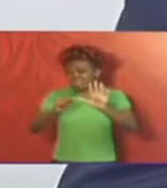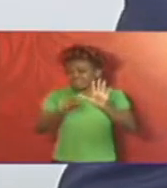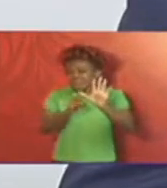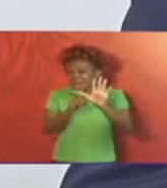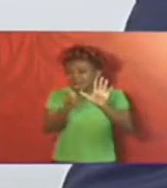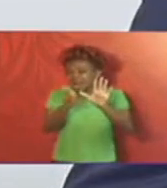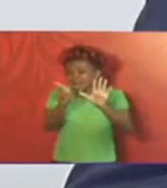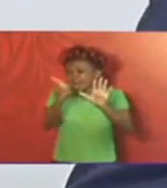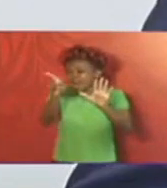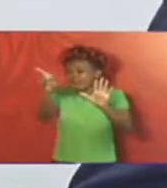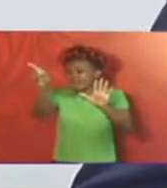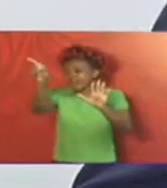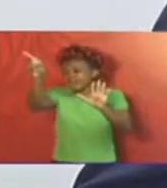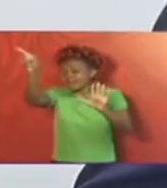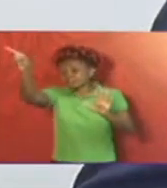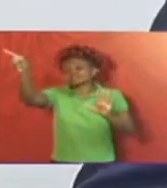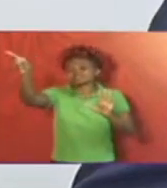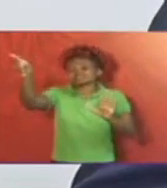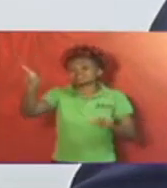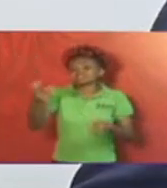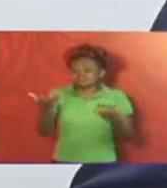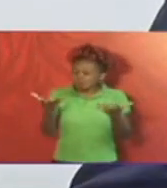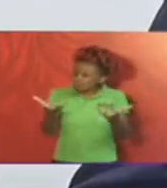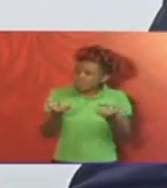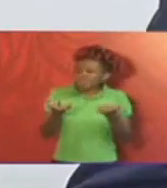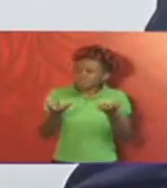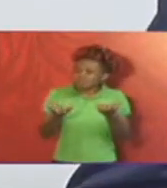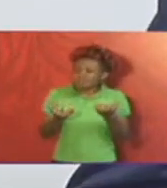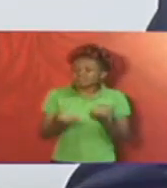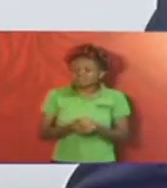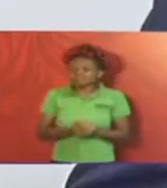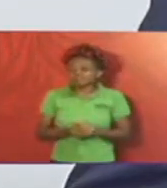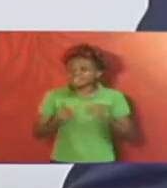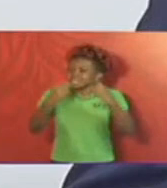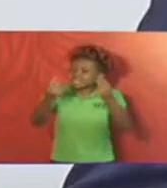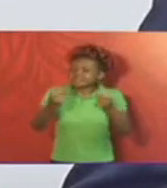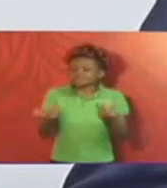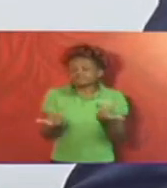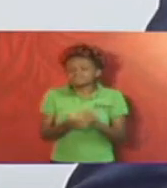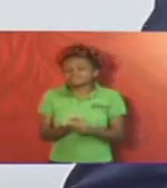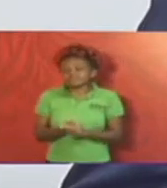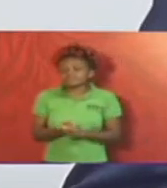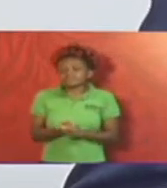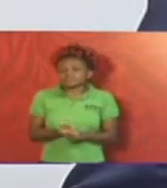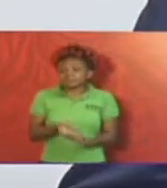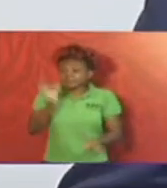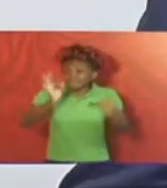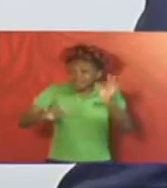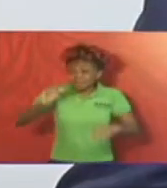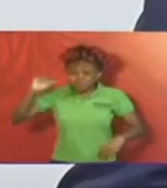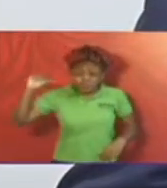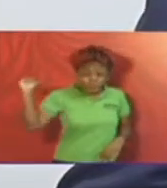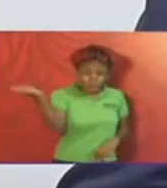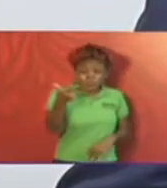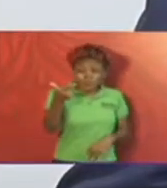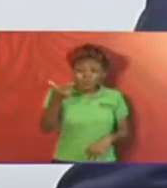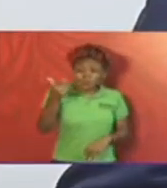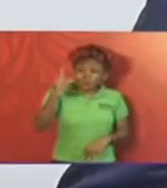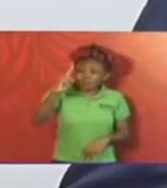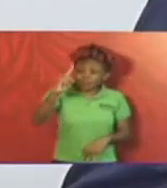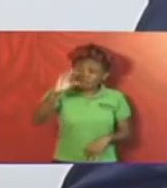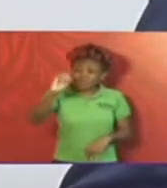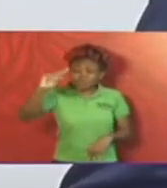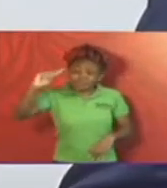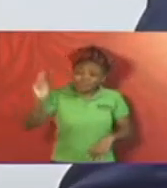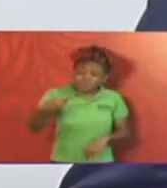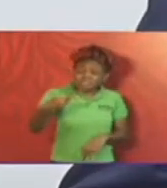described, and prioritize them. I would love, Alicia, if all 100,000 could be finished in a week. I would